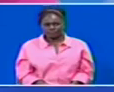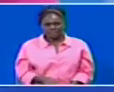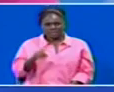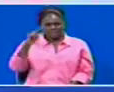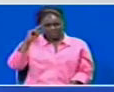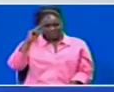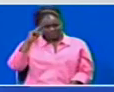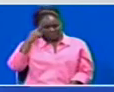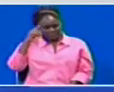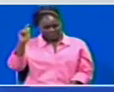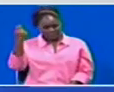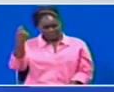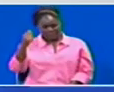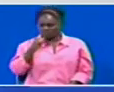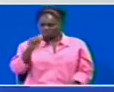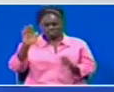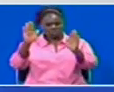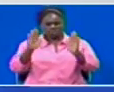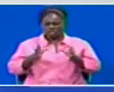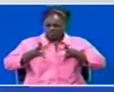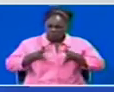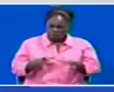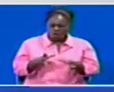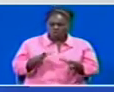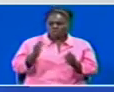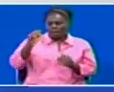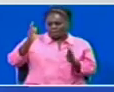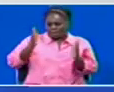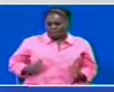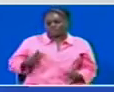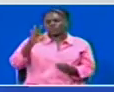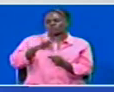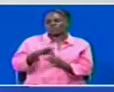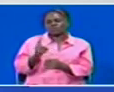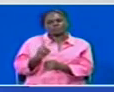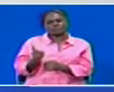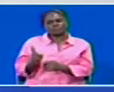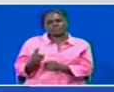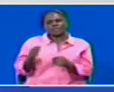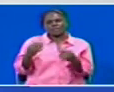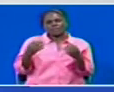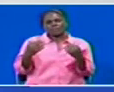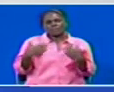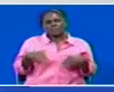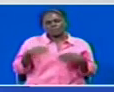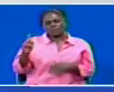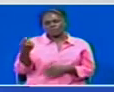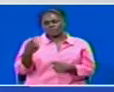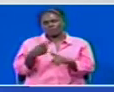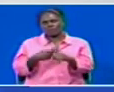think it's, in Kenya, it's not necessary to make it mandatory at mm-hmm. all, because I think the population in Kenya,